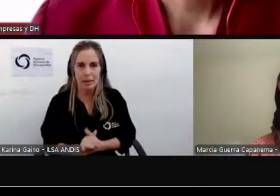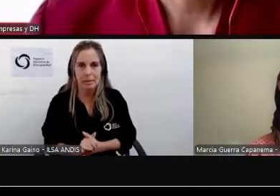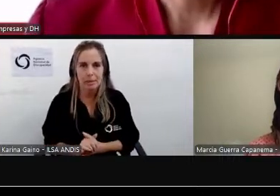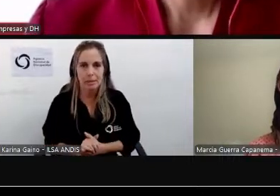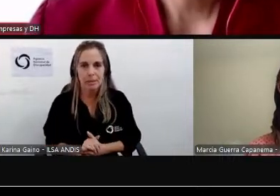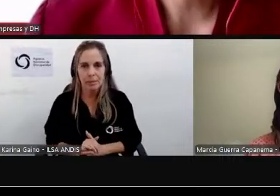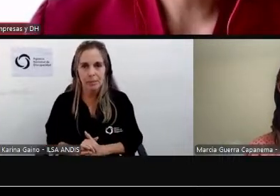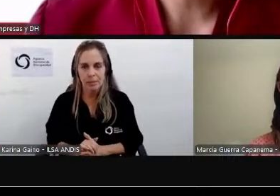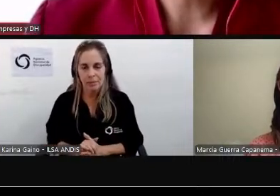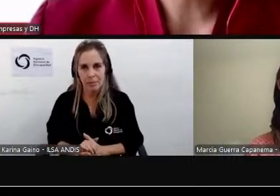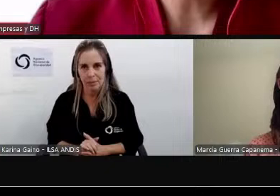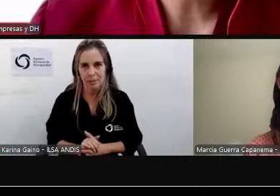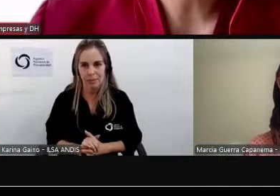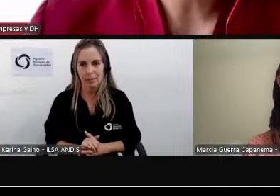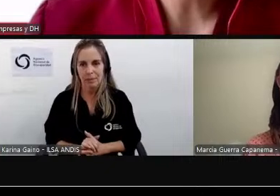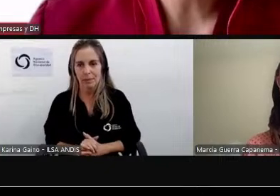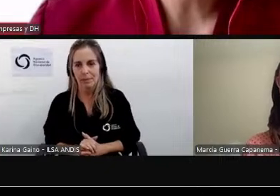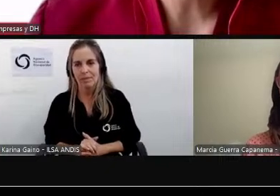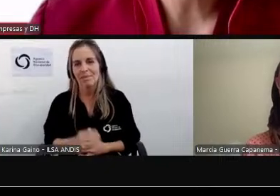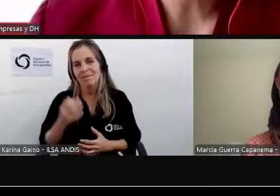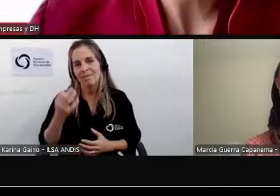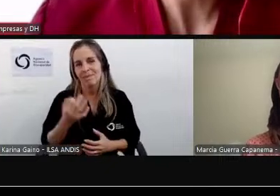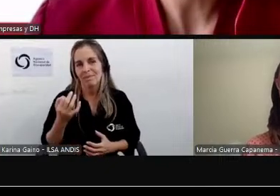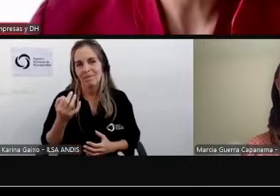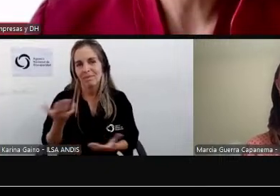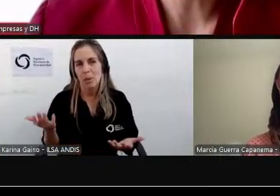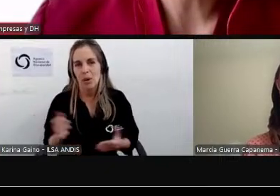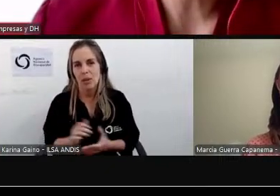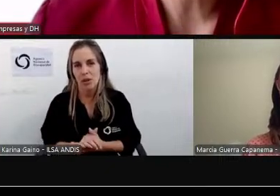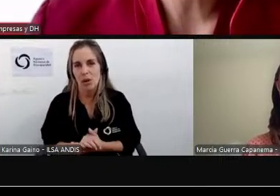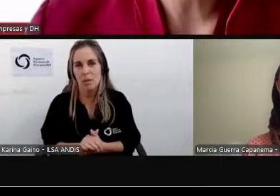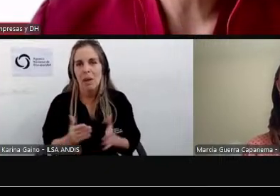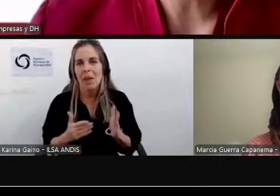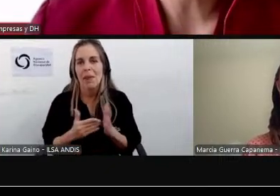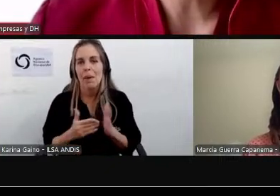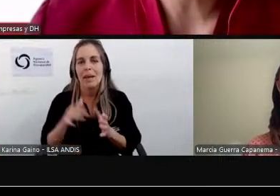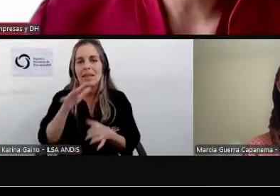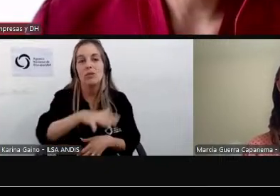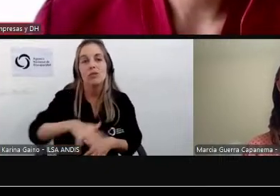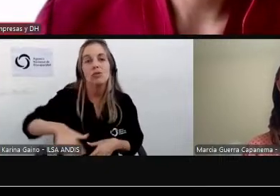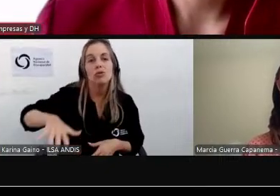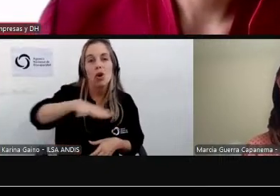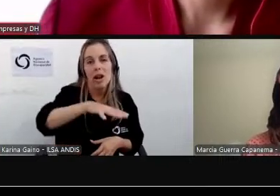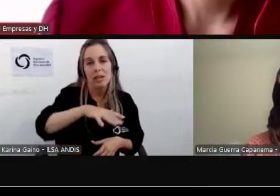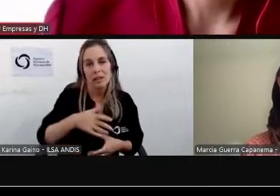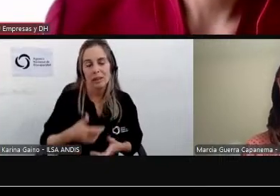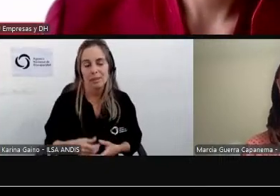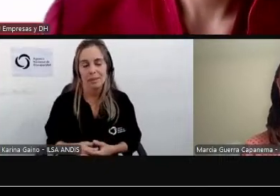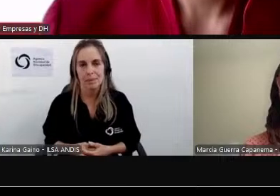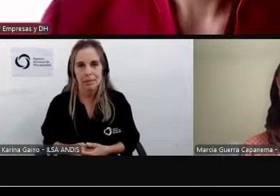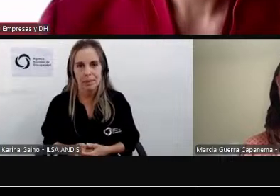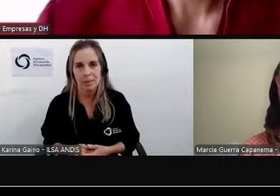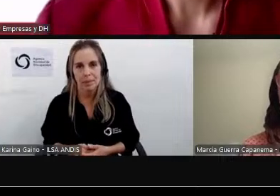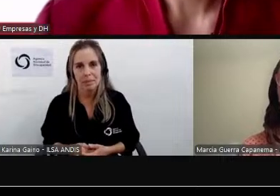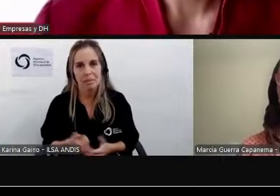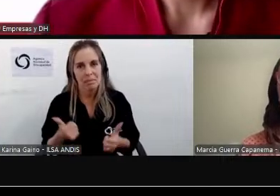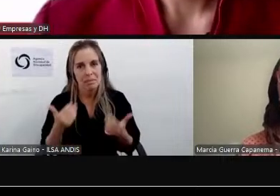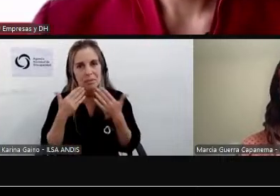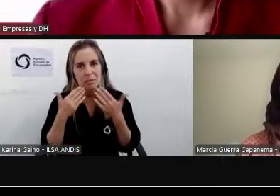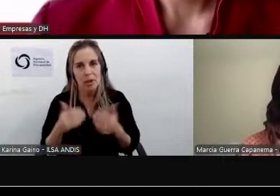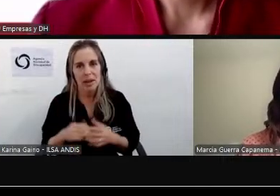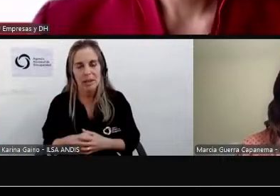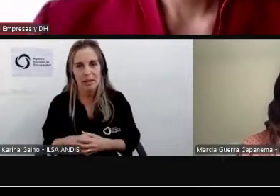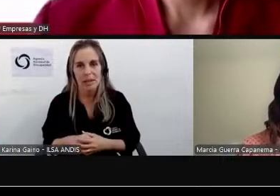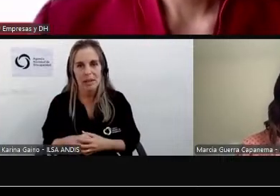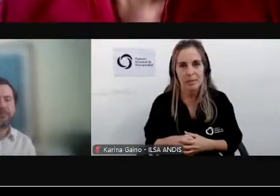material reparations, but not always economic ones. That's why putting the person at